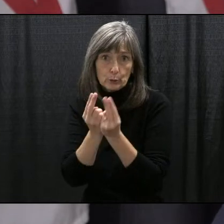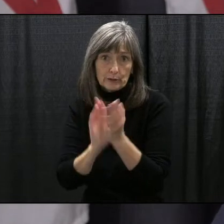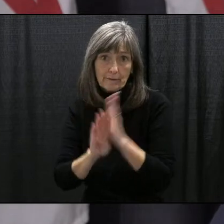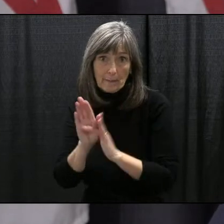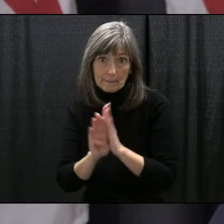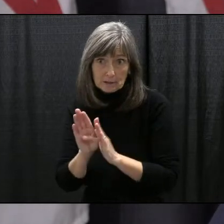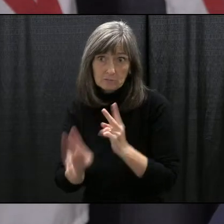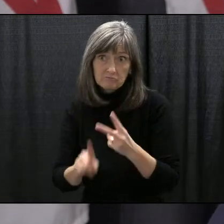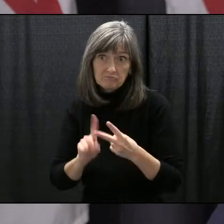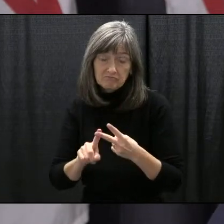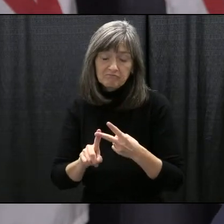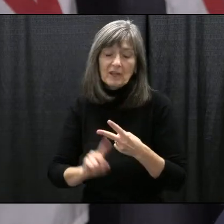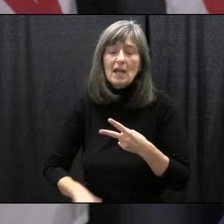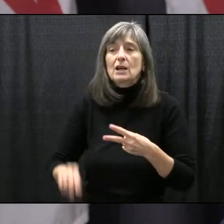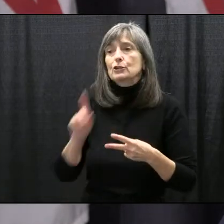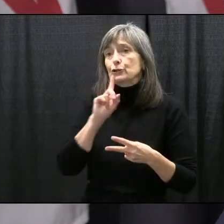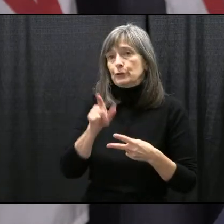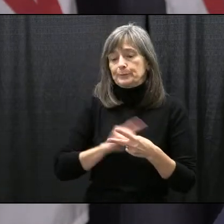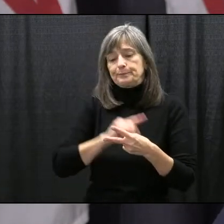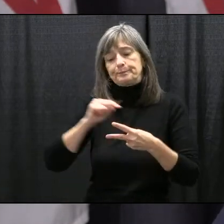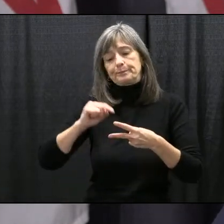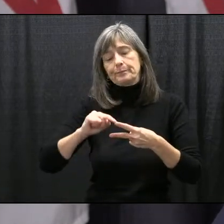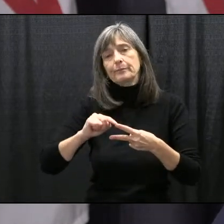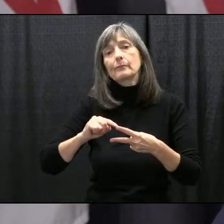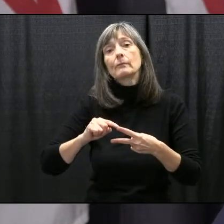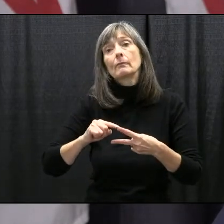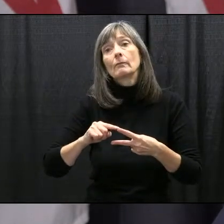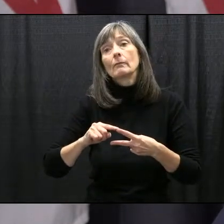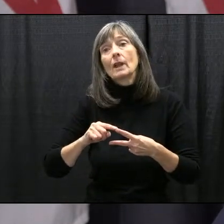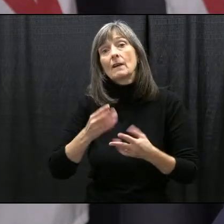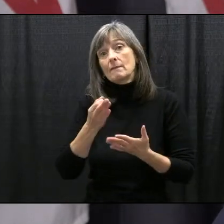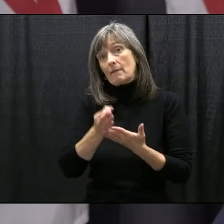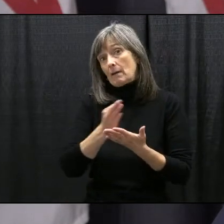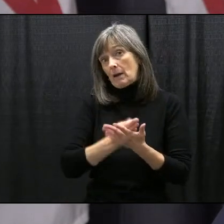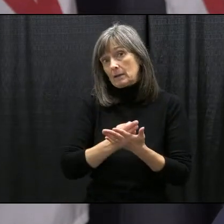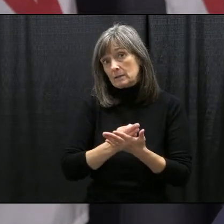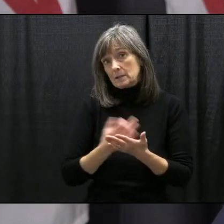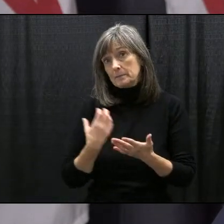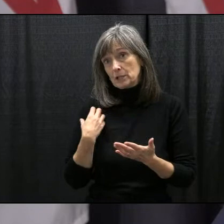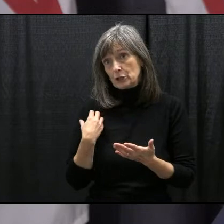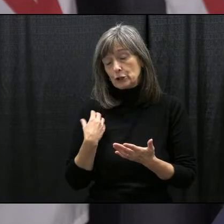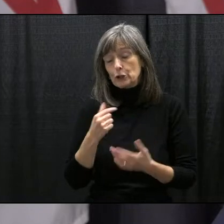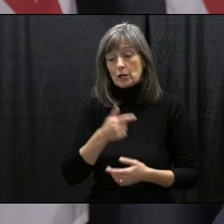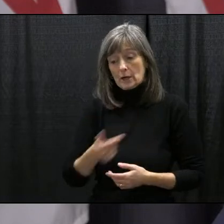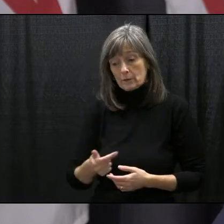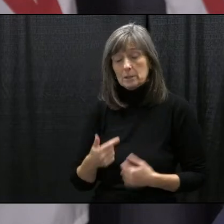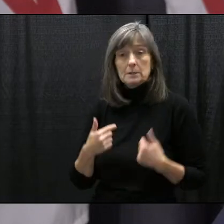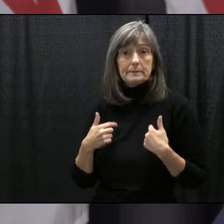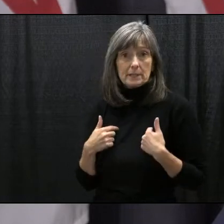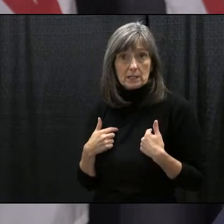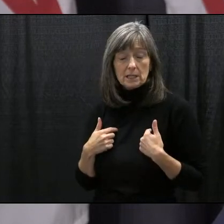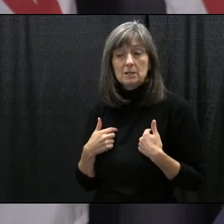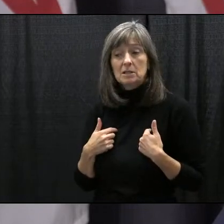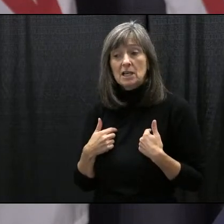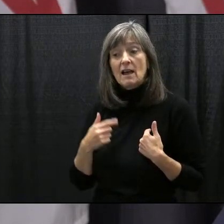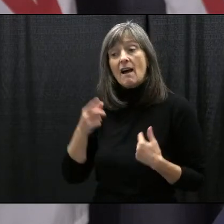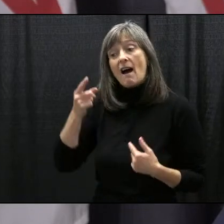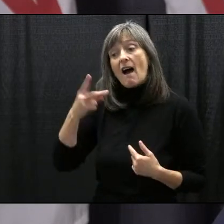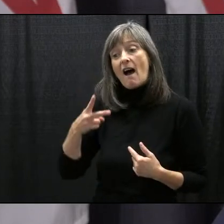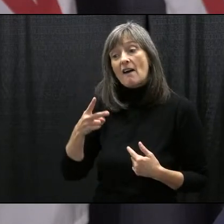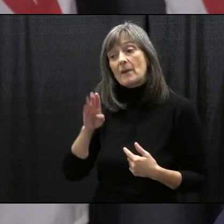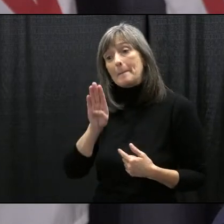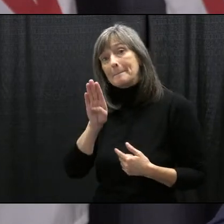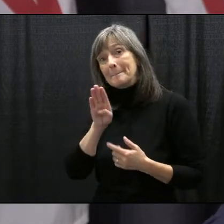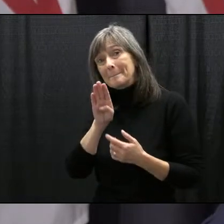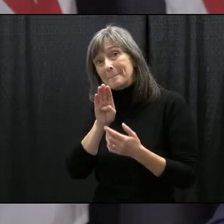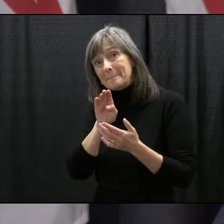Certainly. I think in the first one, the view from finance and from government is that $500 million